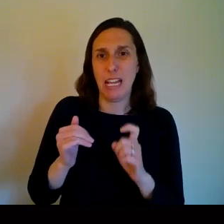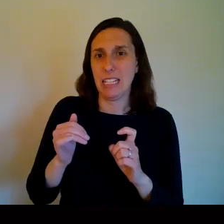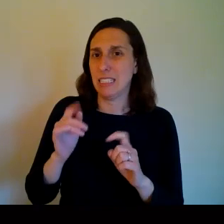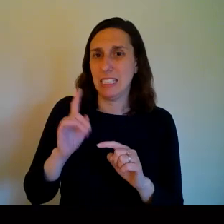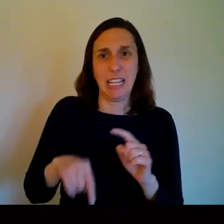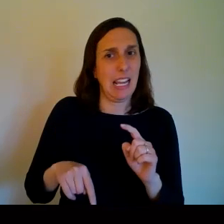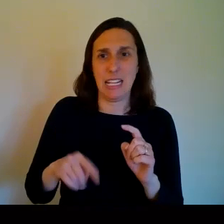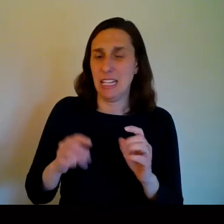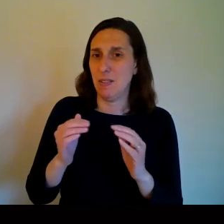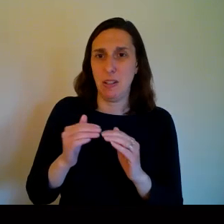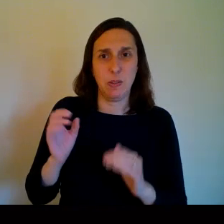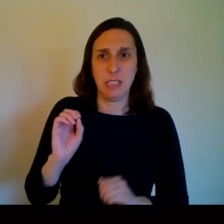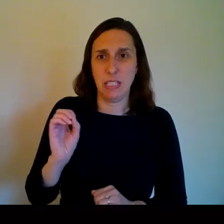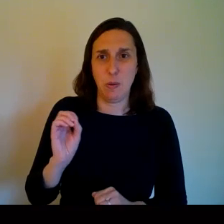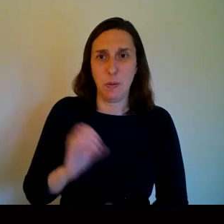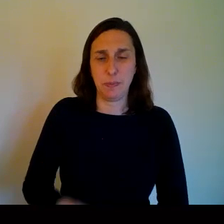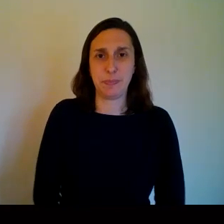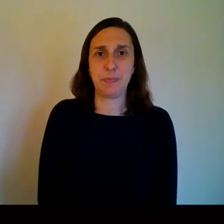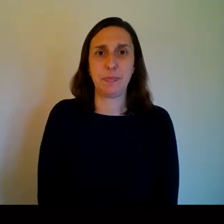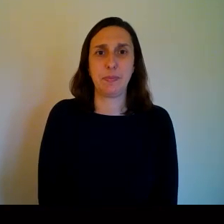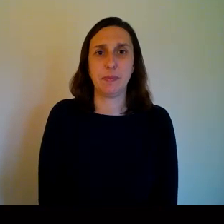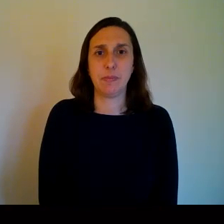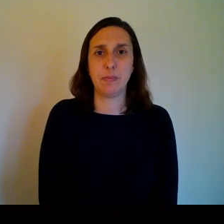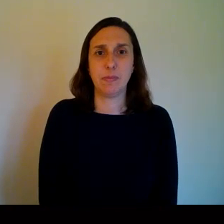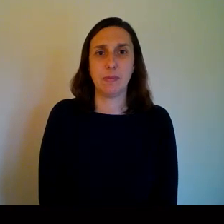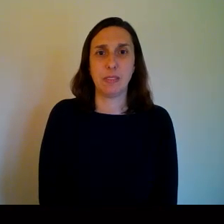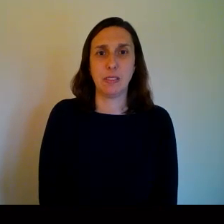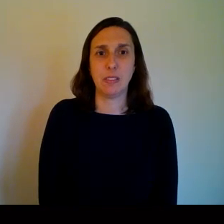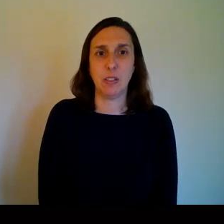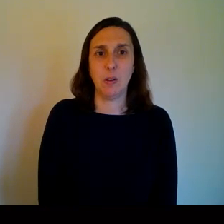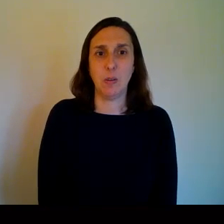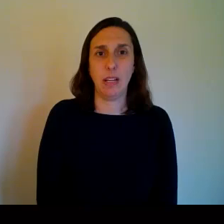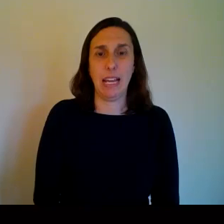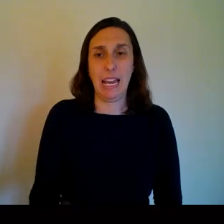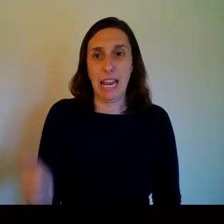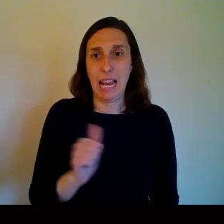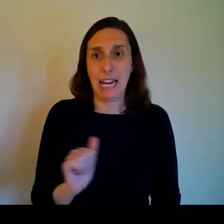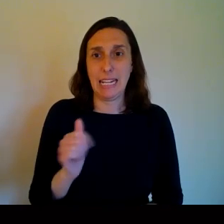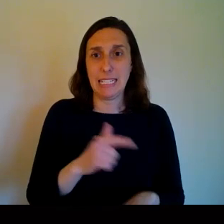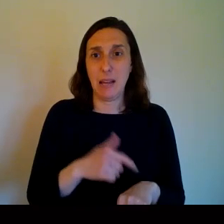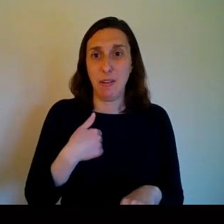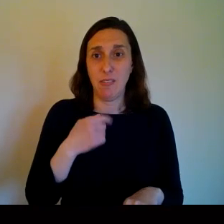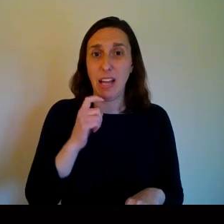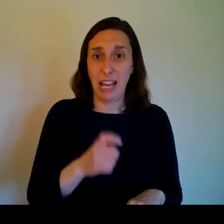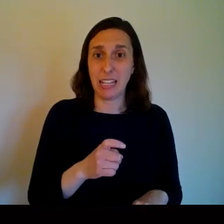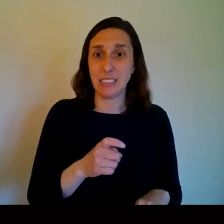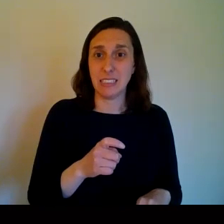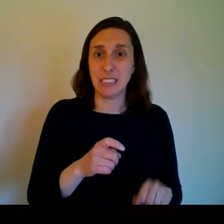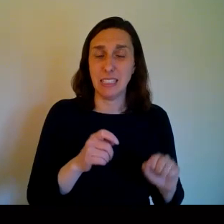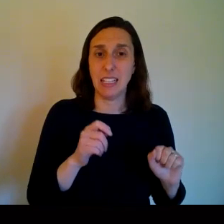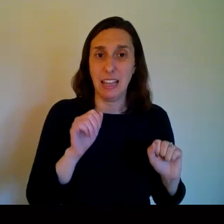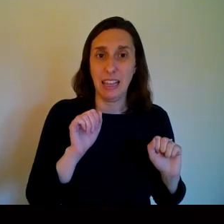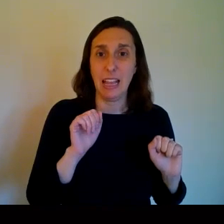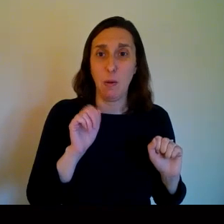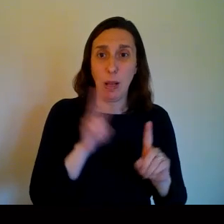back here, and wherever I have x, this falls in. So this is going to equal to 1